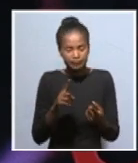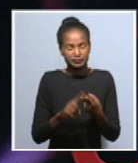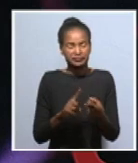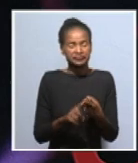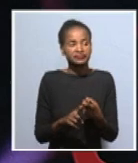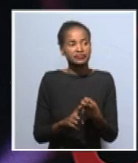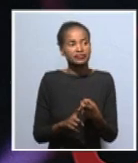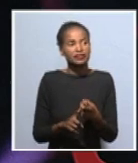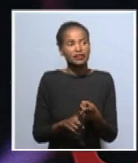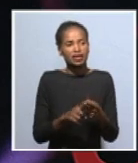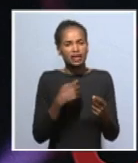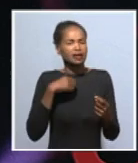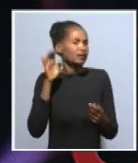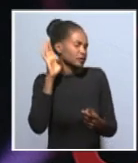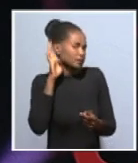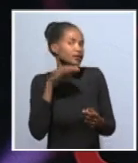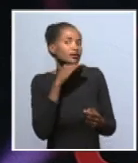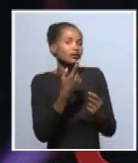from the farmer.